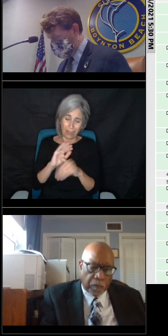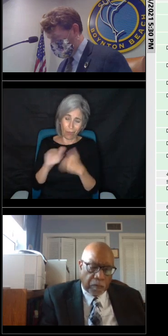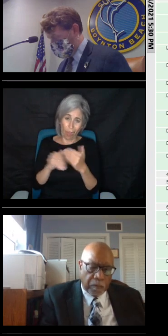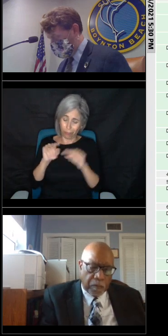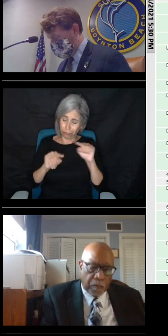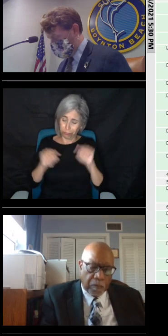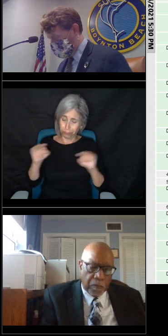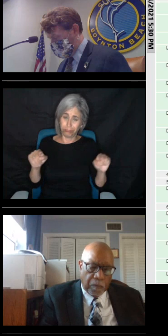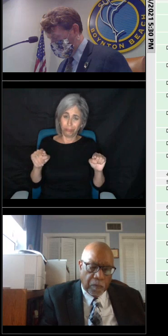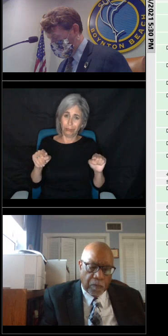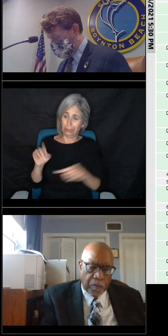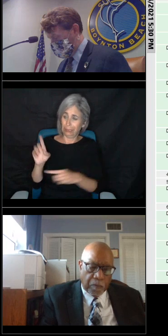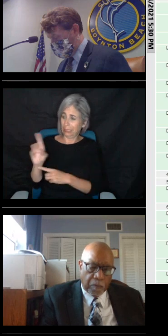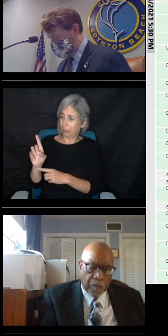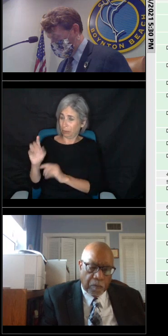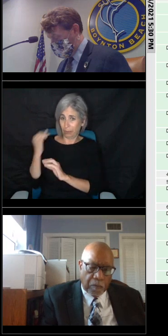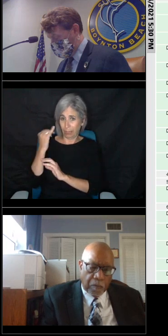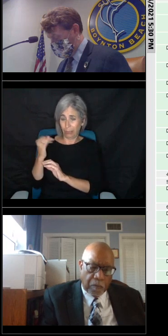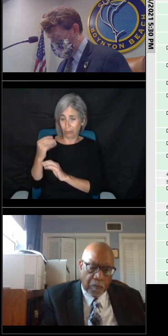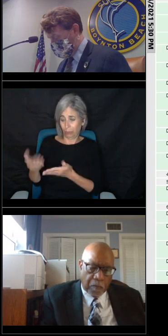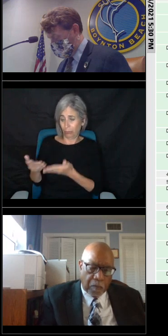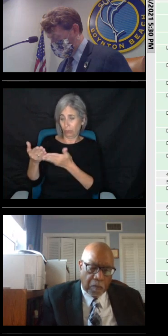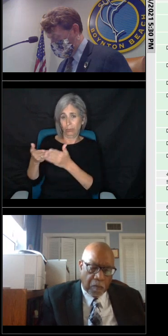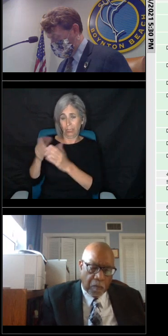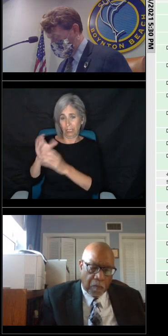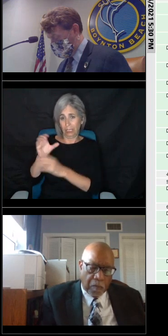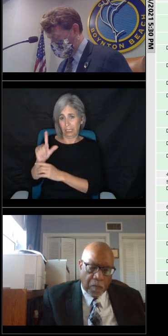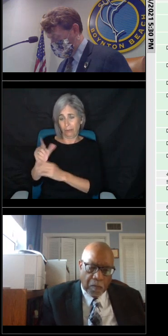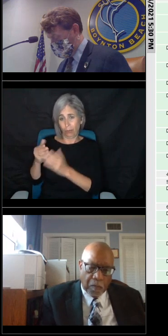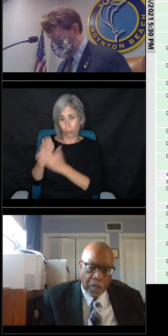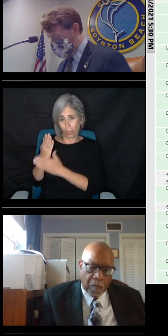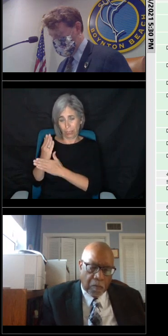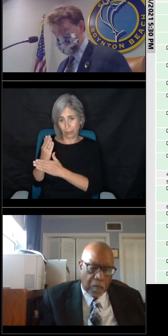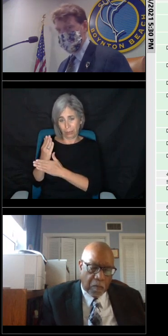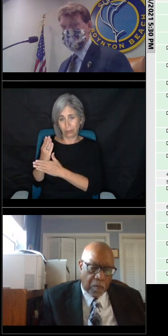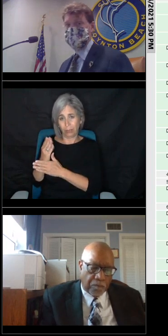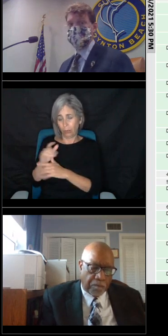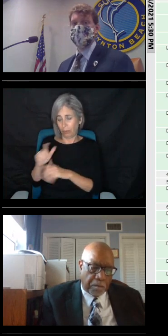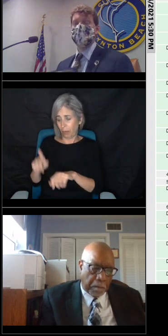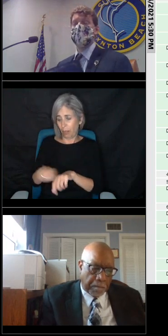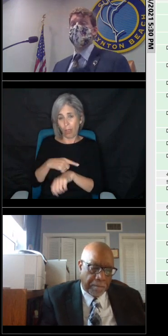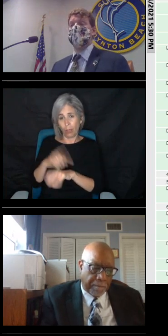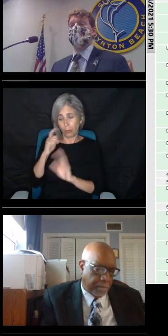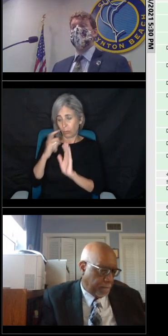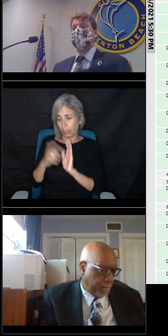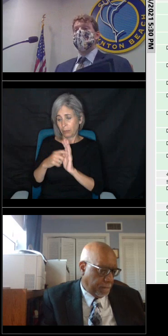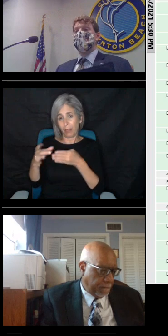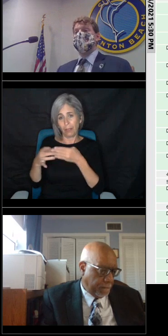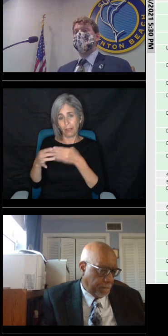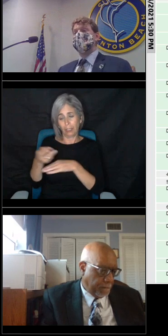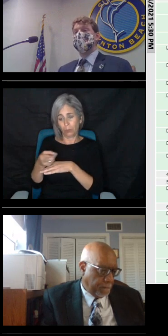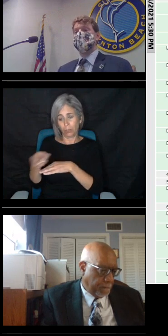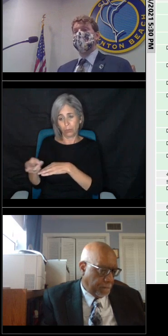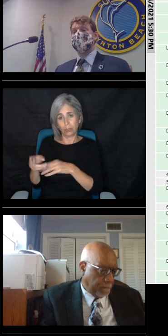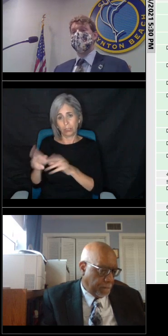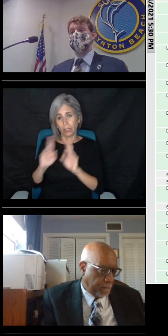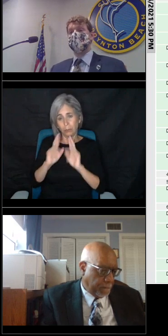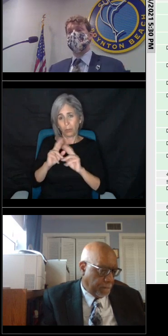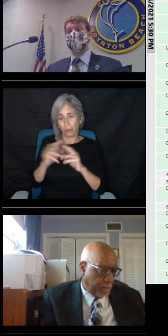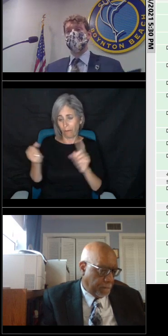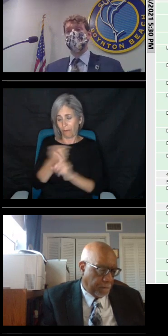defending democratic ideals and promoting civil rights. We have long been recognized as a leading resource on effective responses to